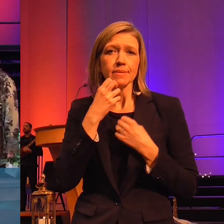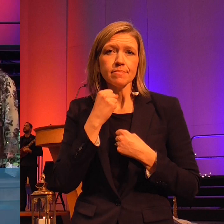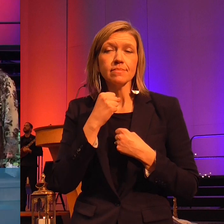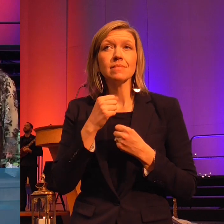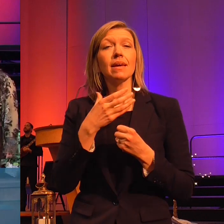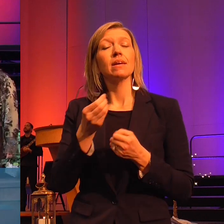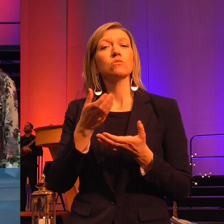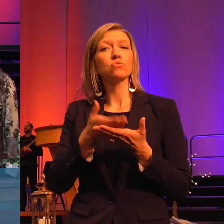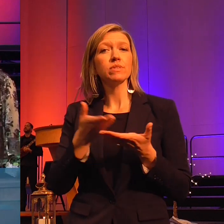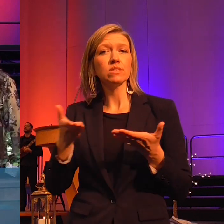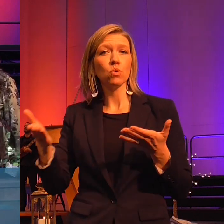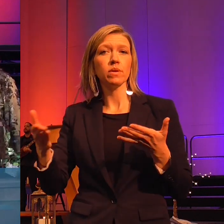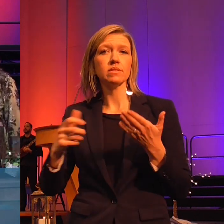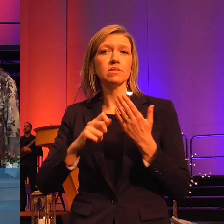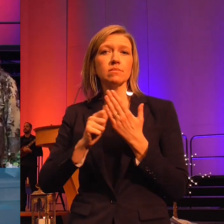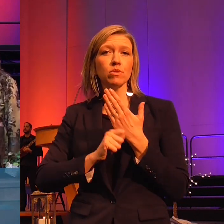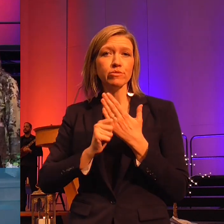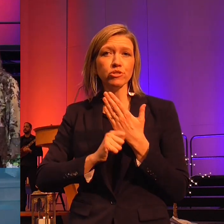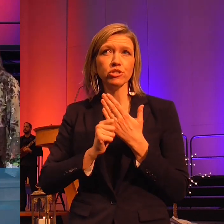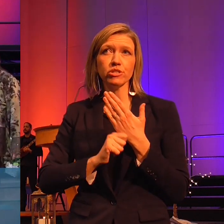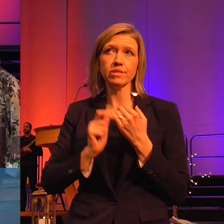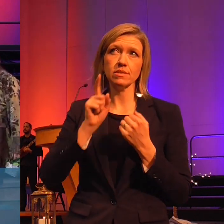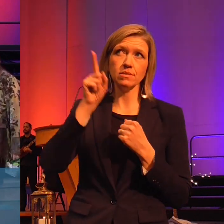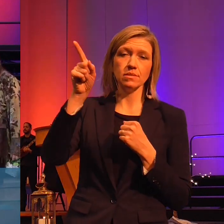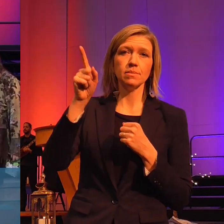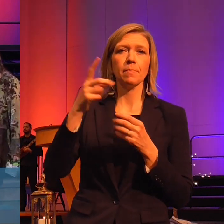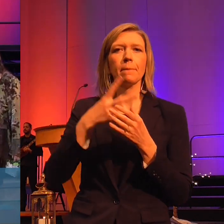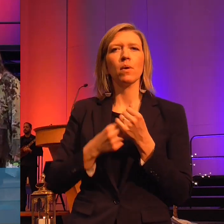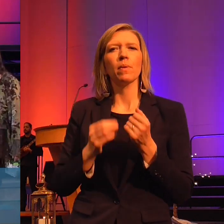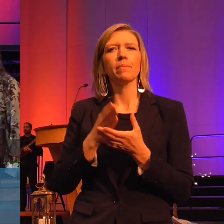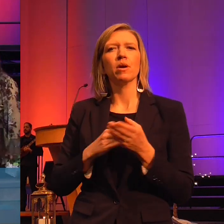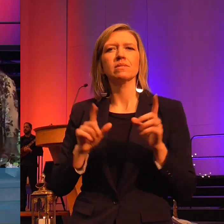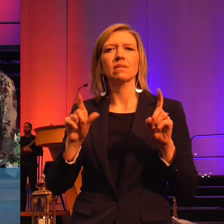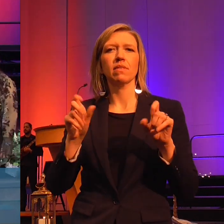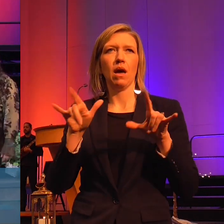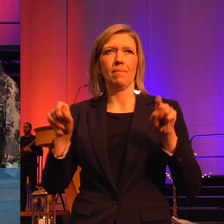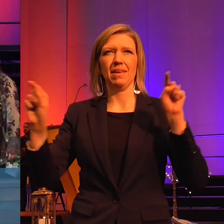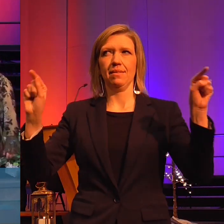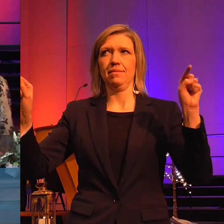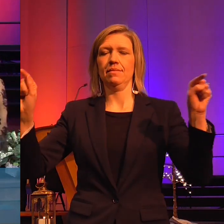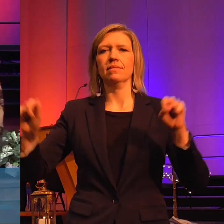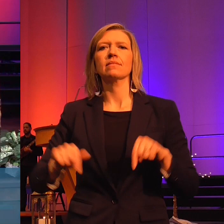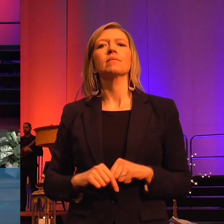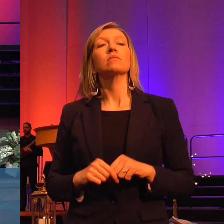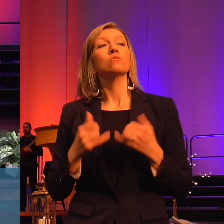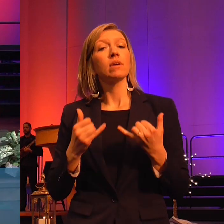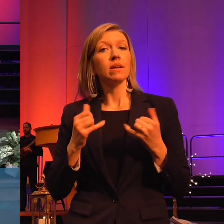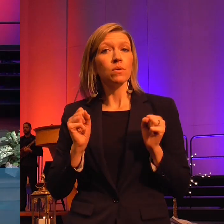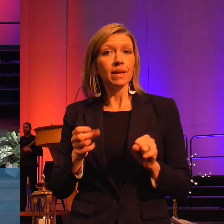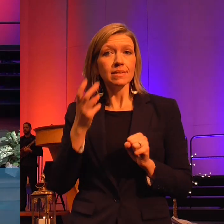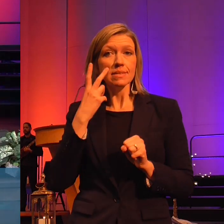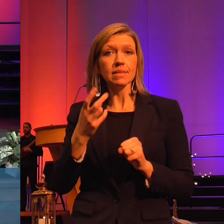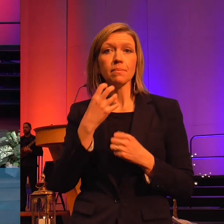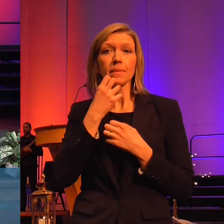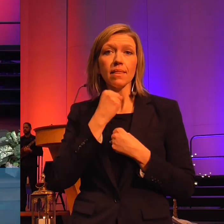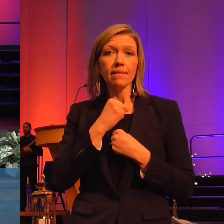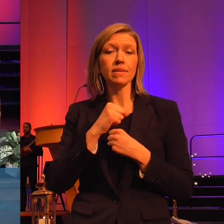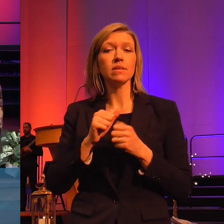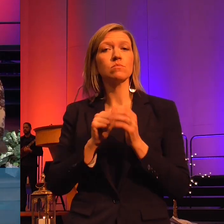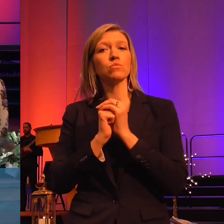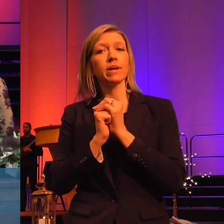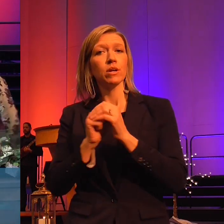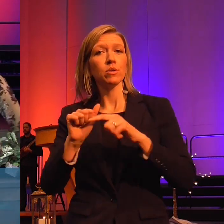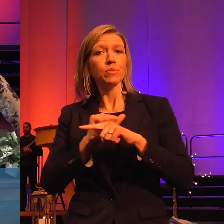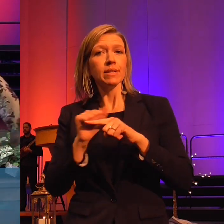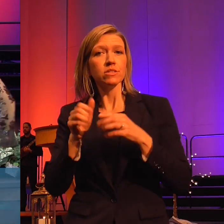resource brochures in the resource sections at both ends of our lobby. And right now you can see that our beloved prayer practitioners are